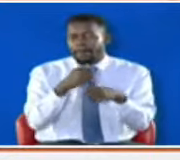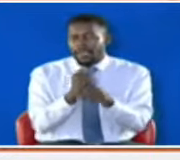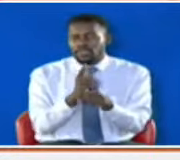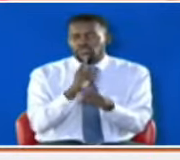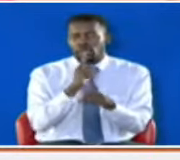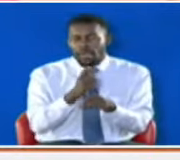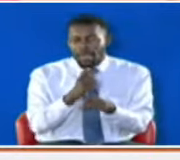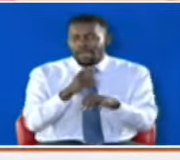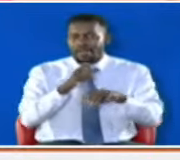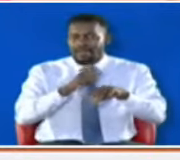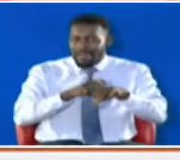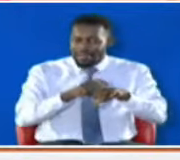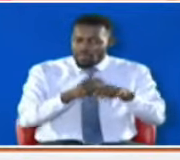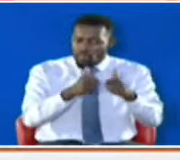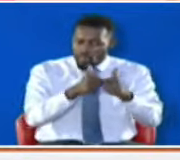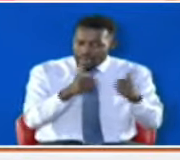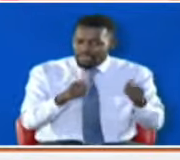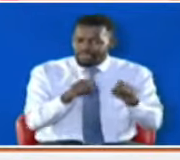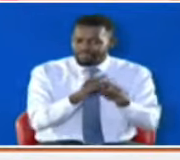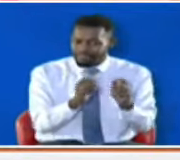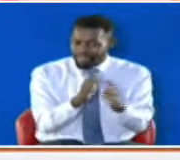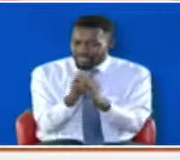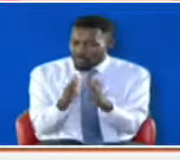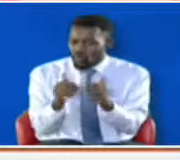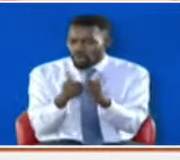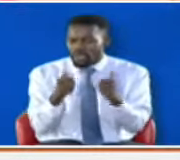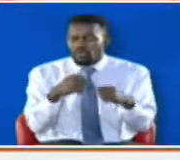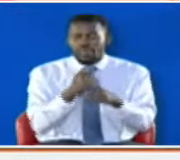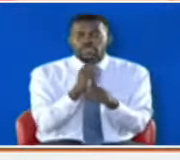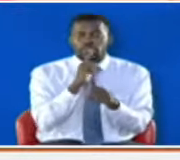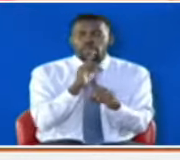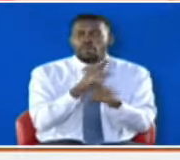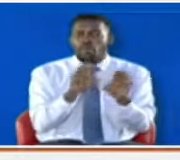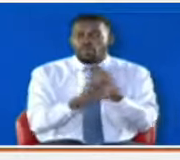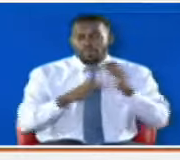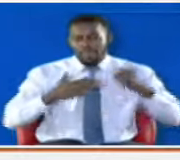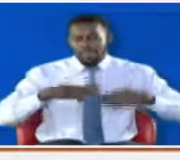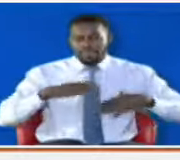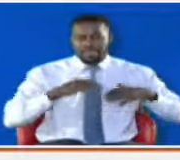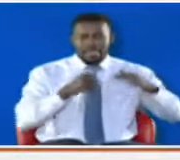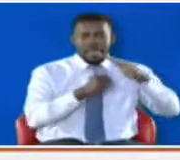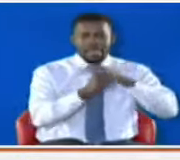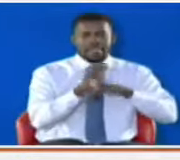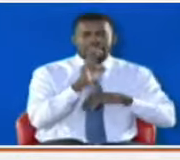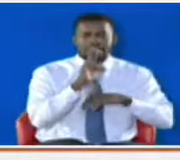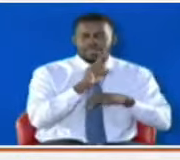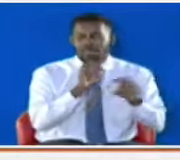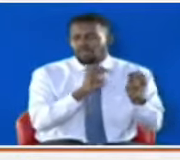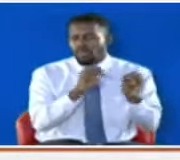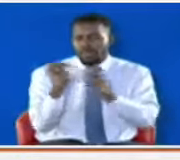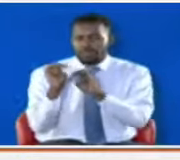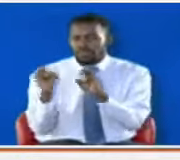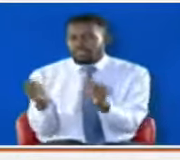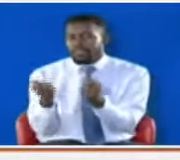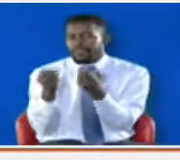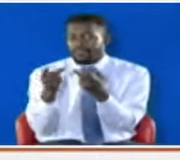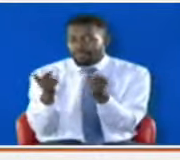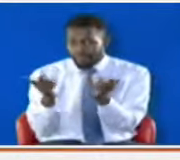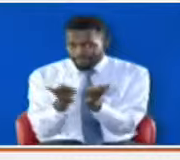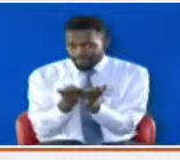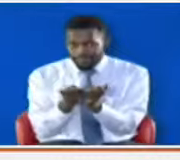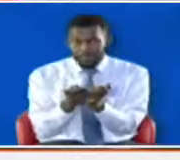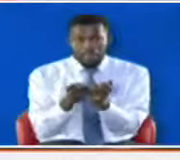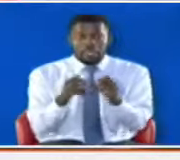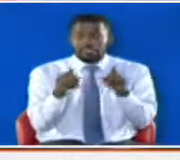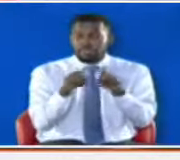orderly, and human evacuation of all persons at risk. The president also pointed out that weather forecasts